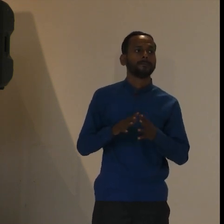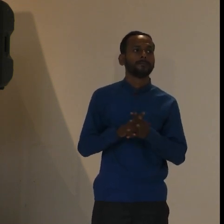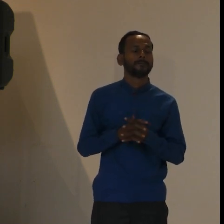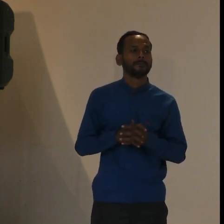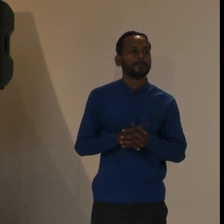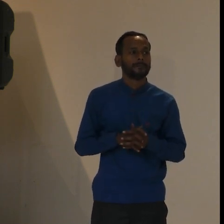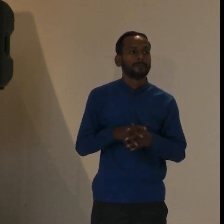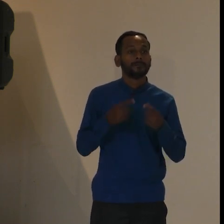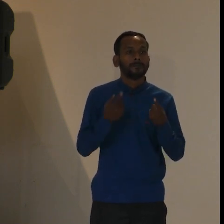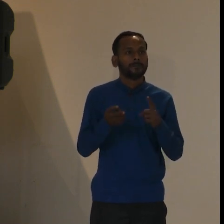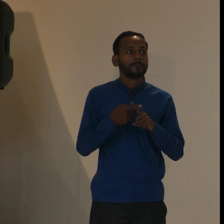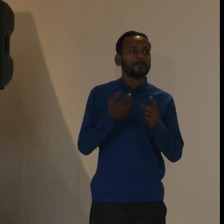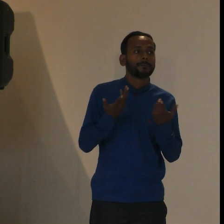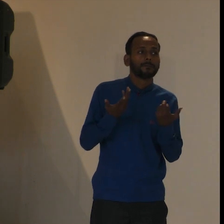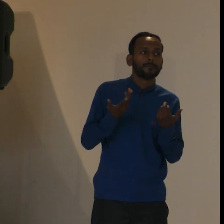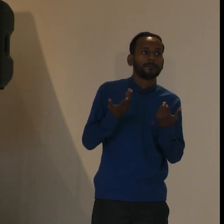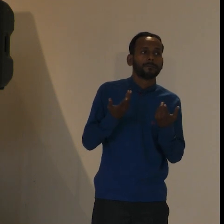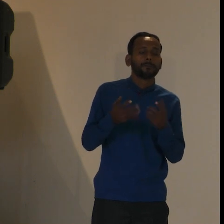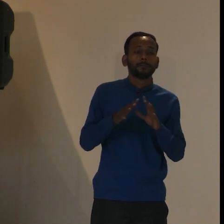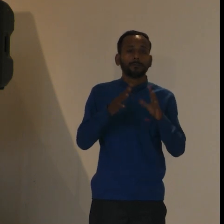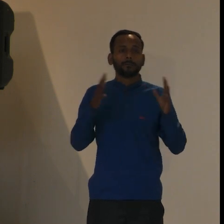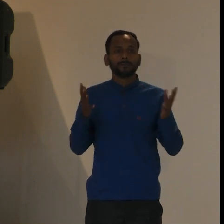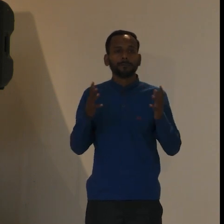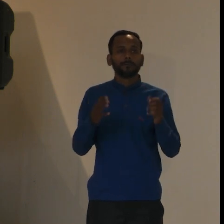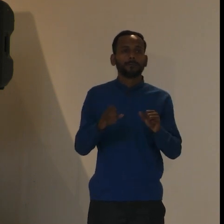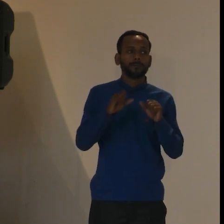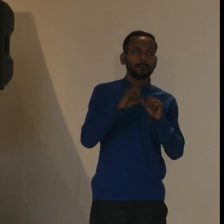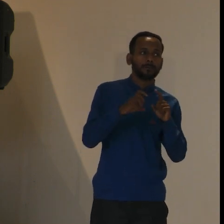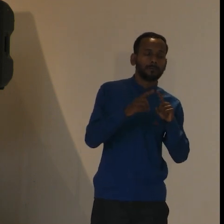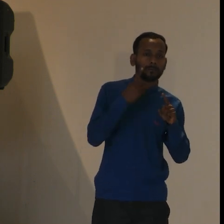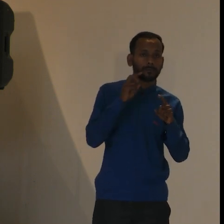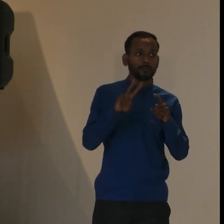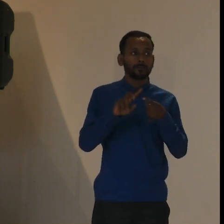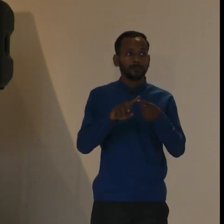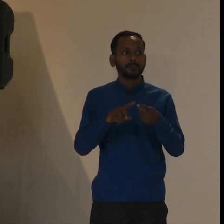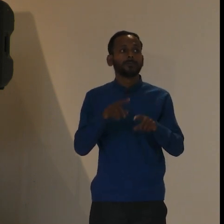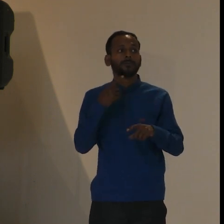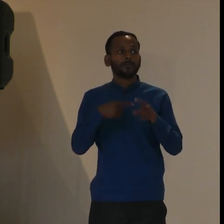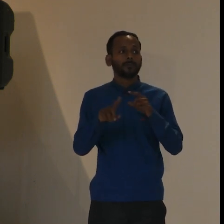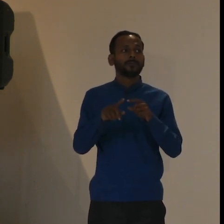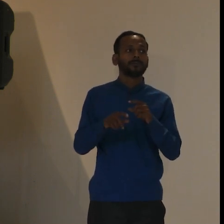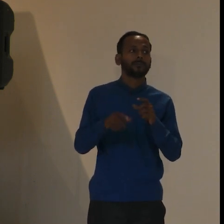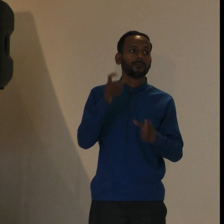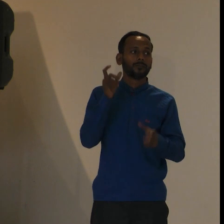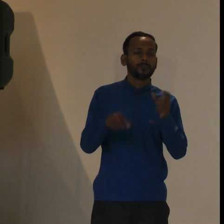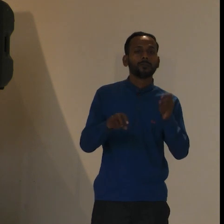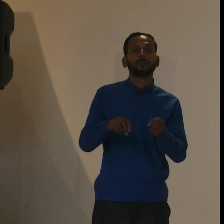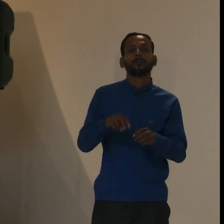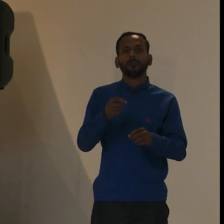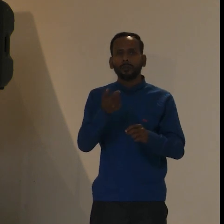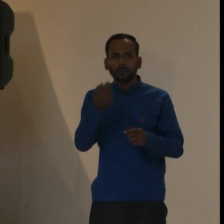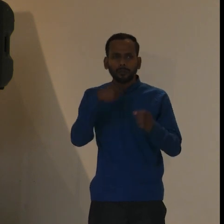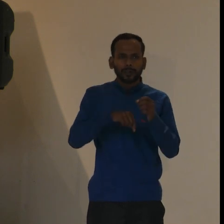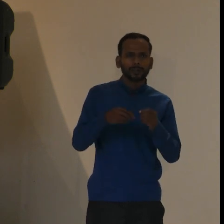them. So there's a large active web of stakeholders, as you said, from funding agencies to the